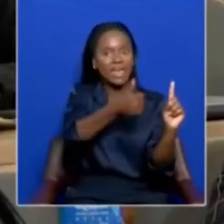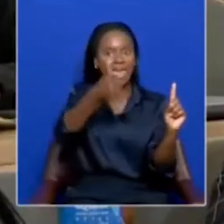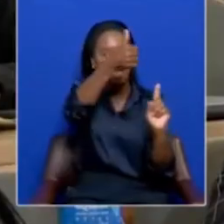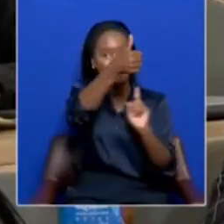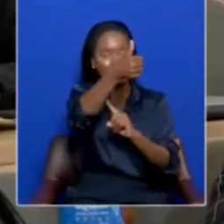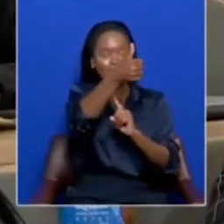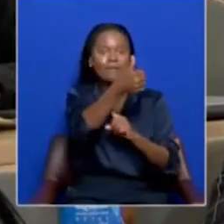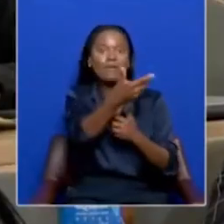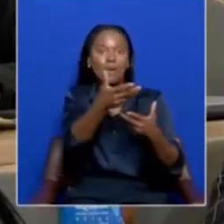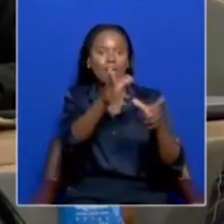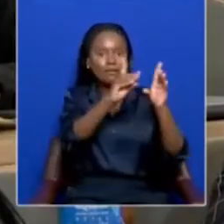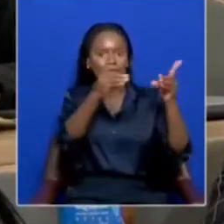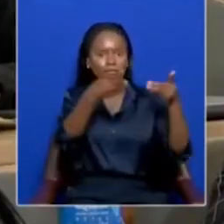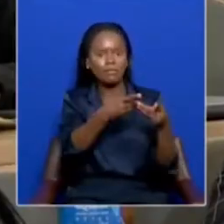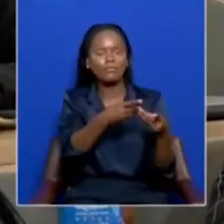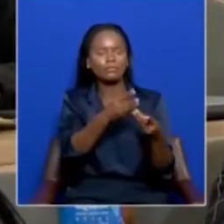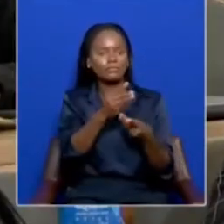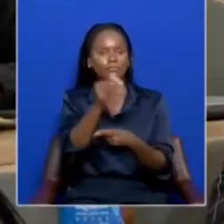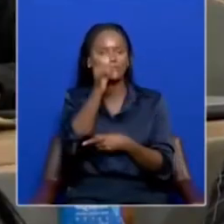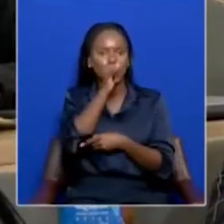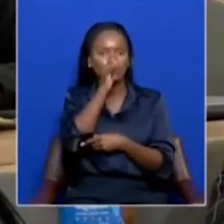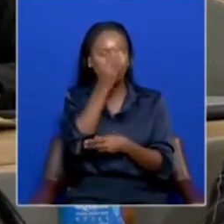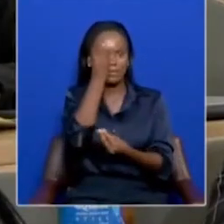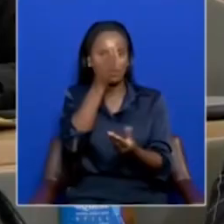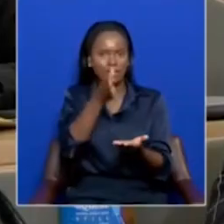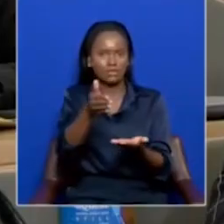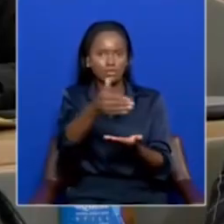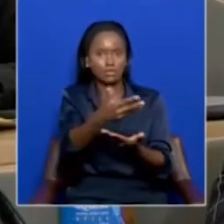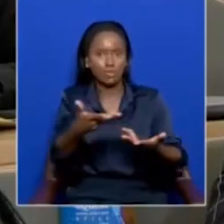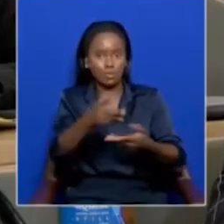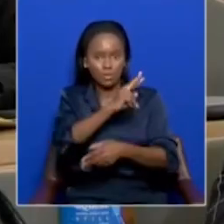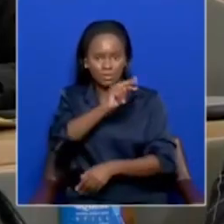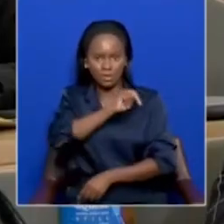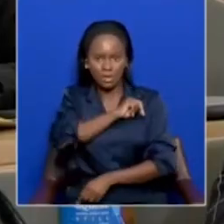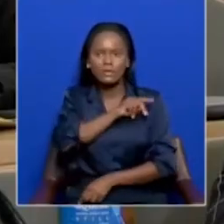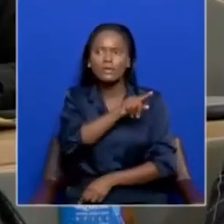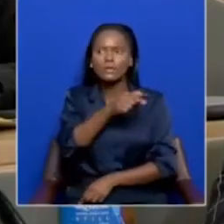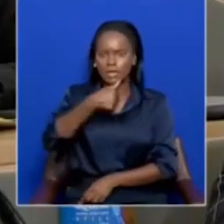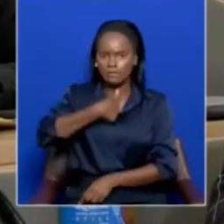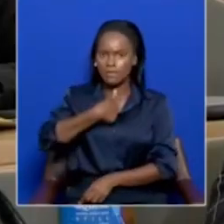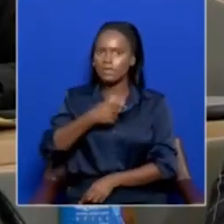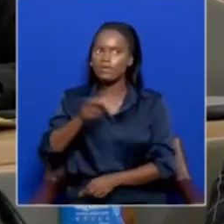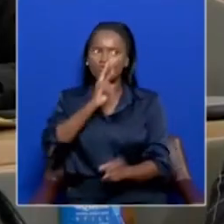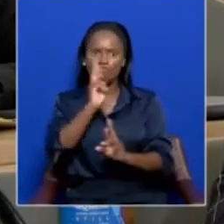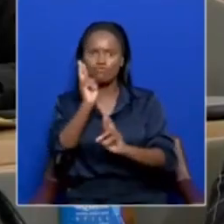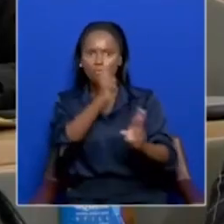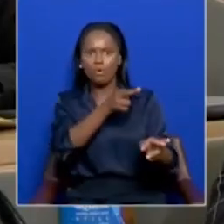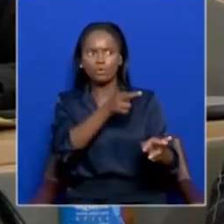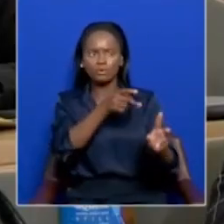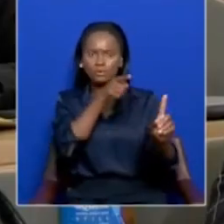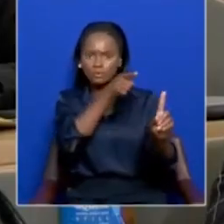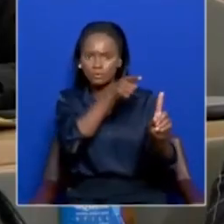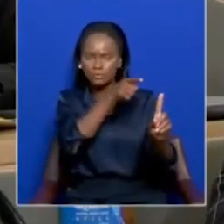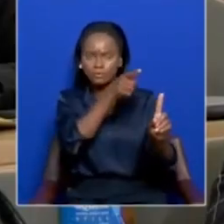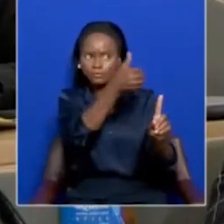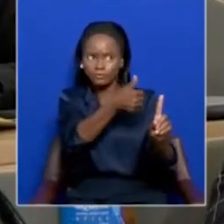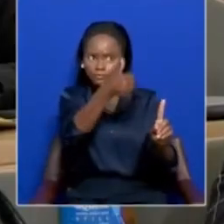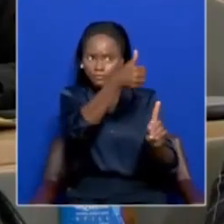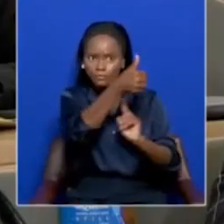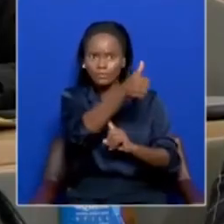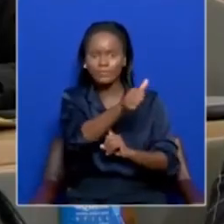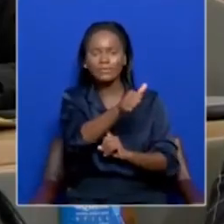I then reported the matter to General Chiga of what happened to Mr. Makaka and the involvement of these